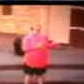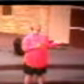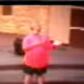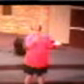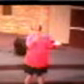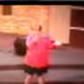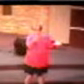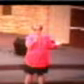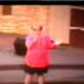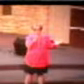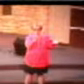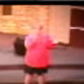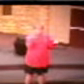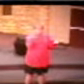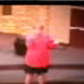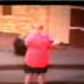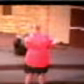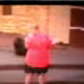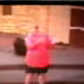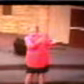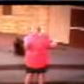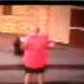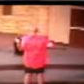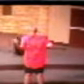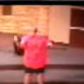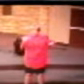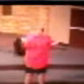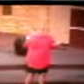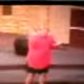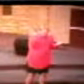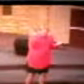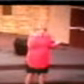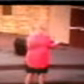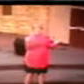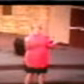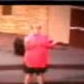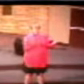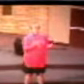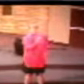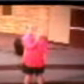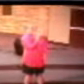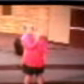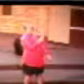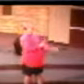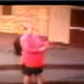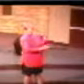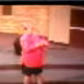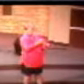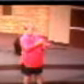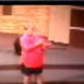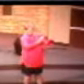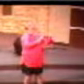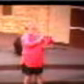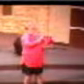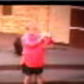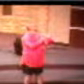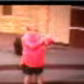Somebody from the community going to show up? And there were two people from the community who showed up.